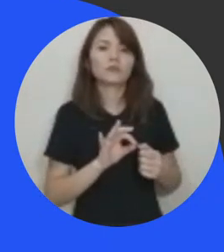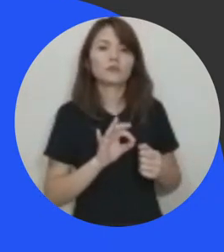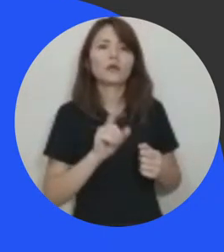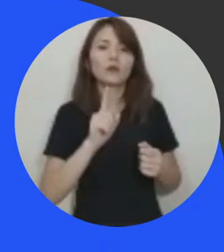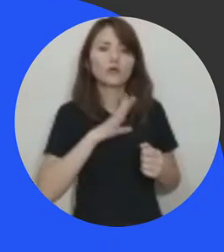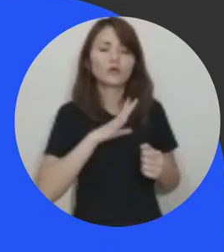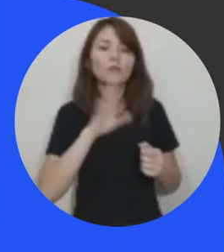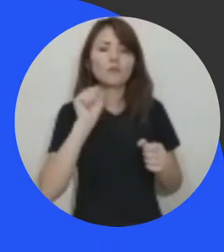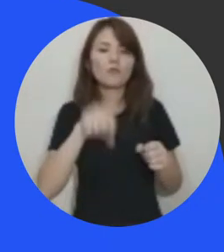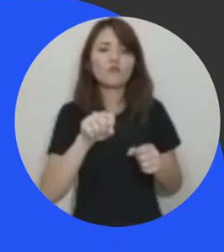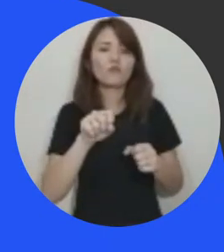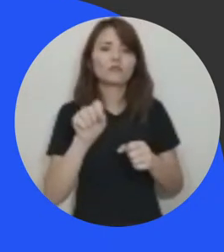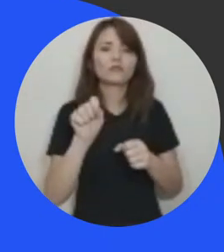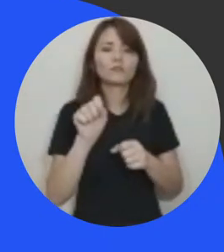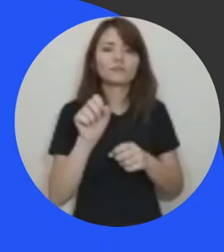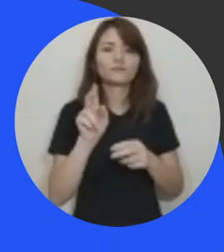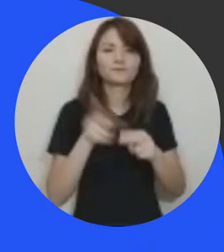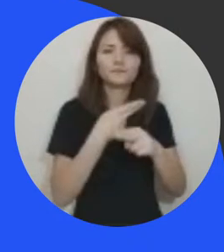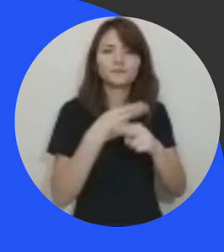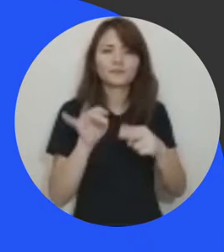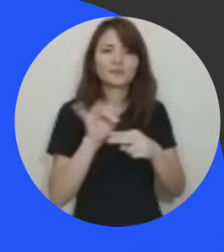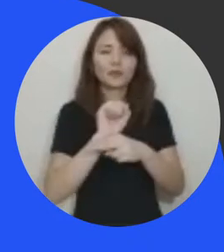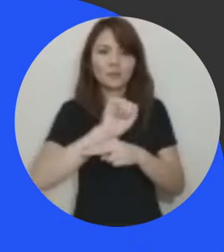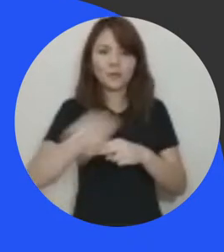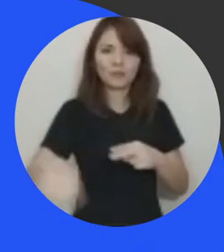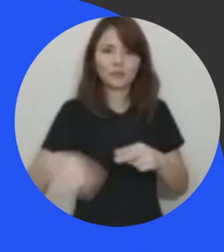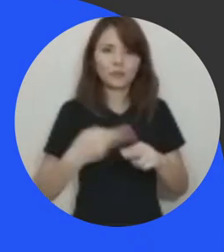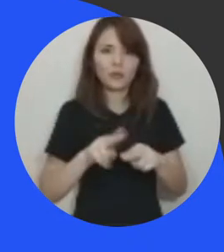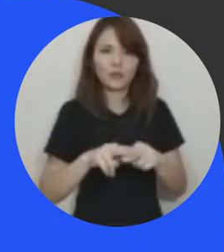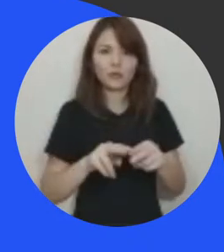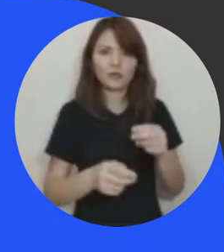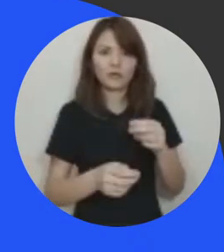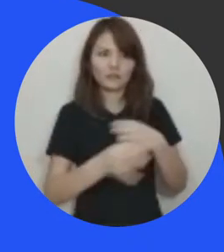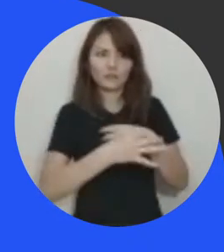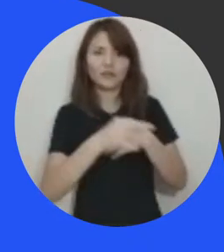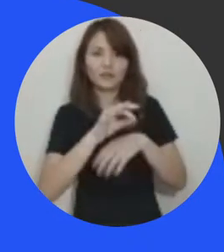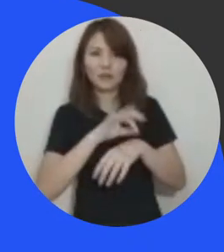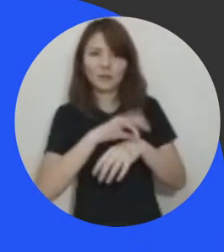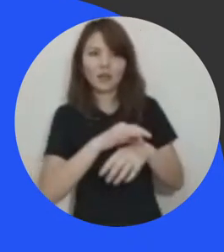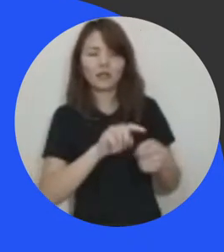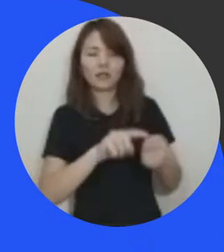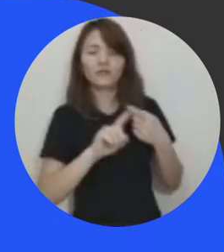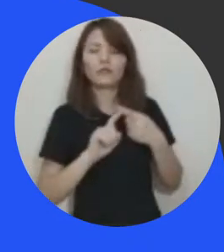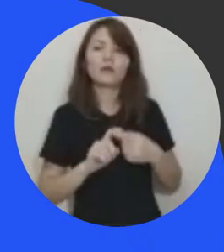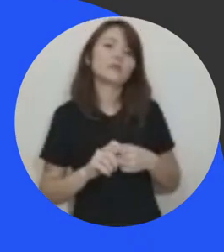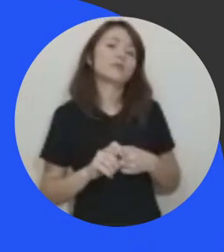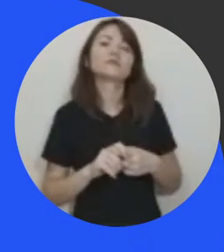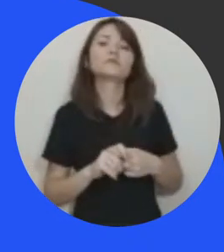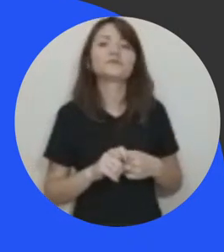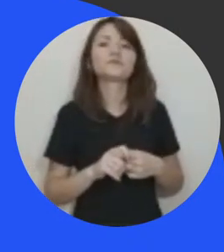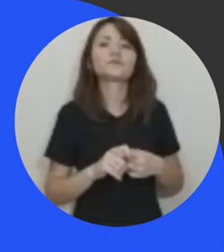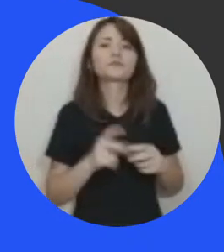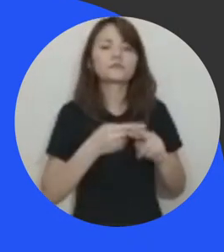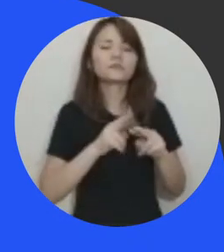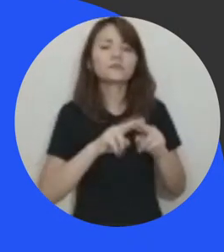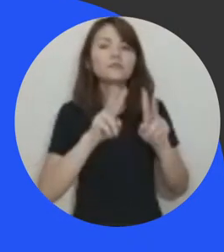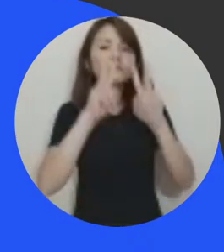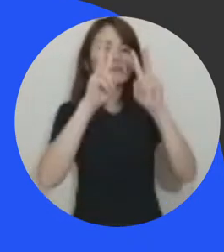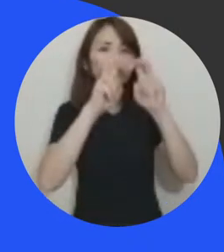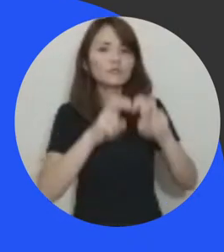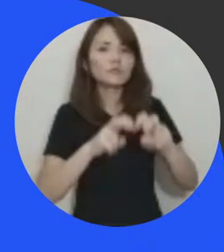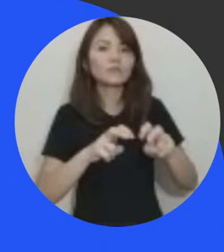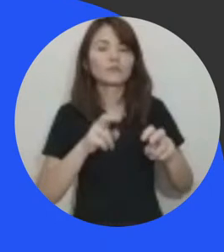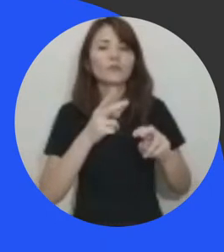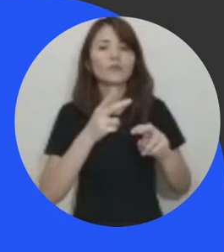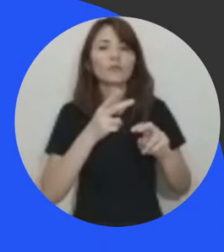We're also sequencing samples from across the community. And so this is just a little table showing